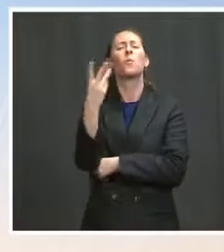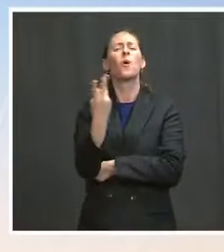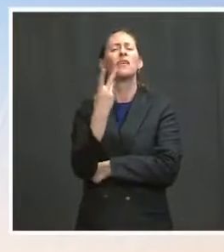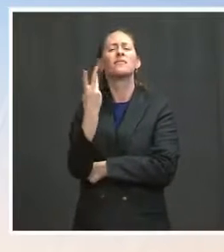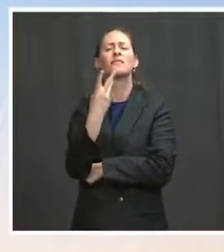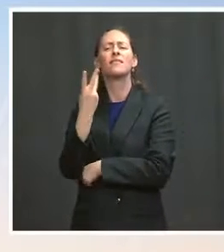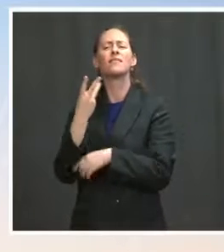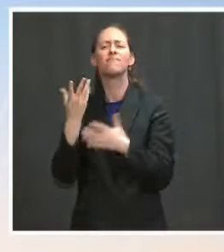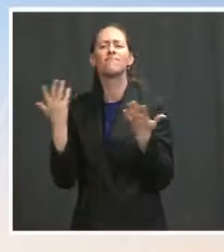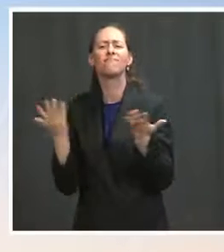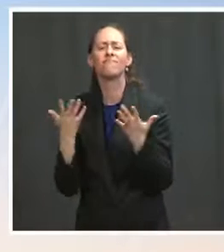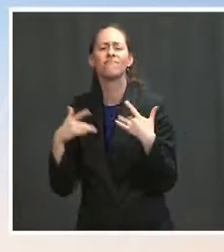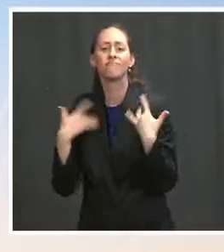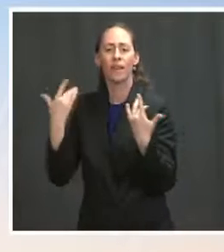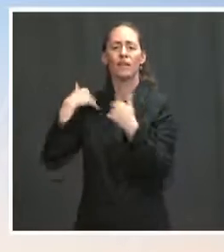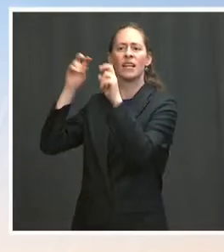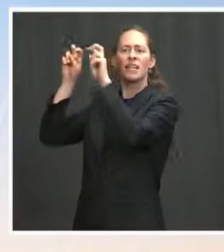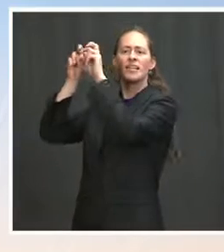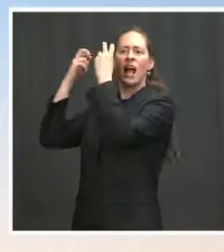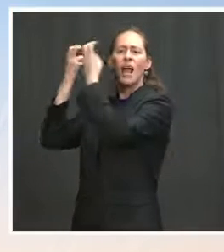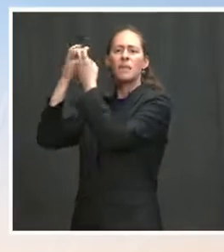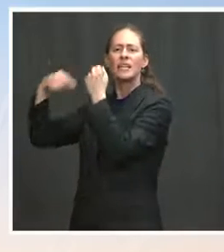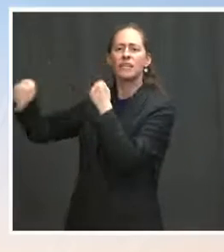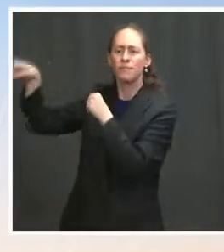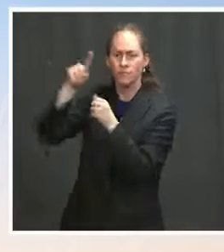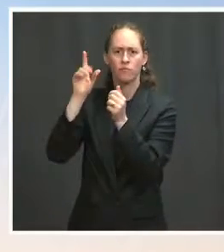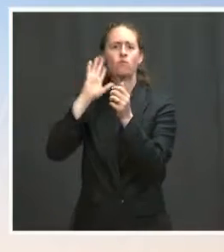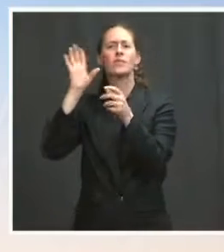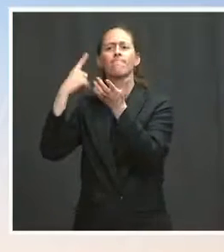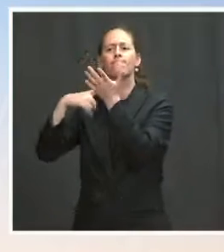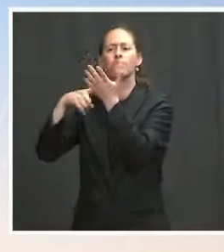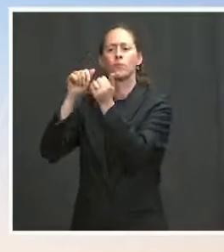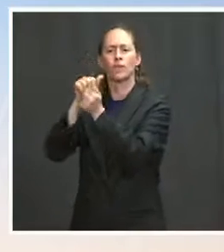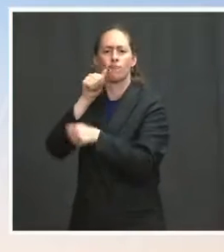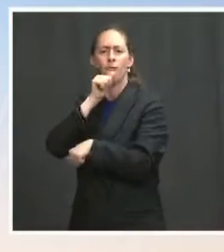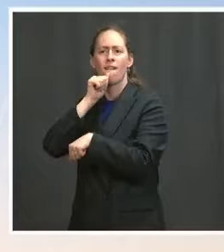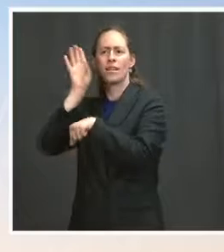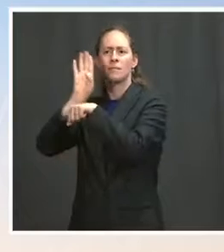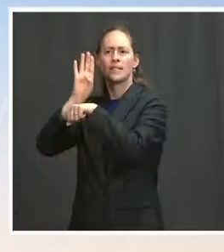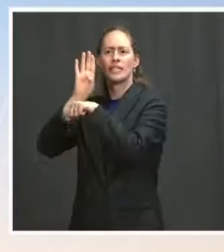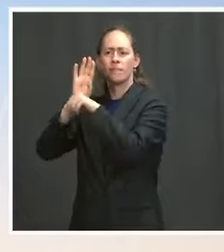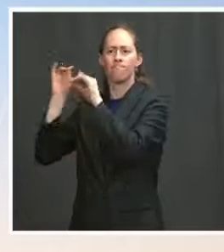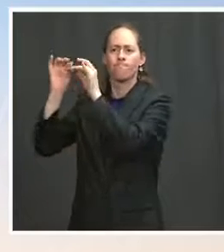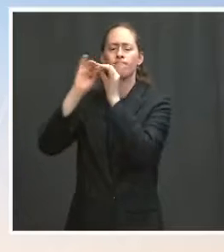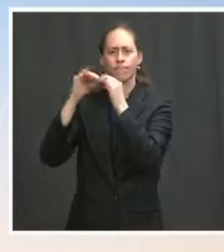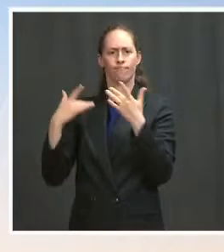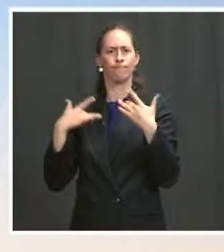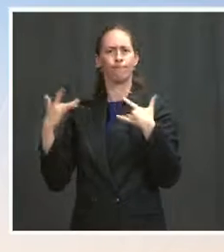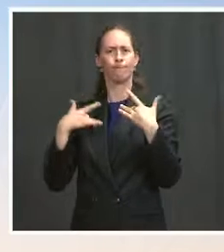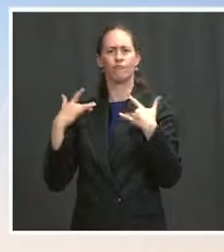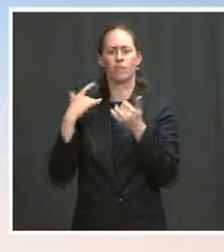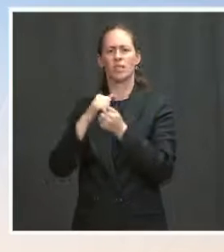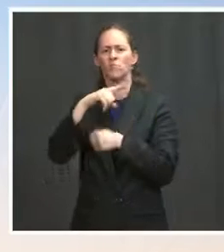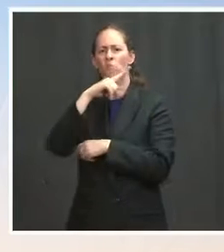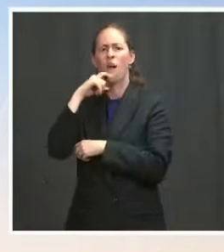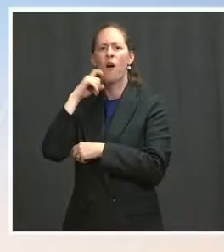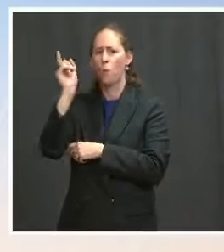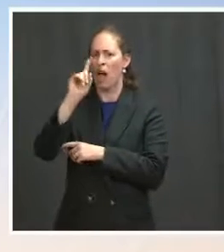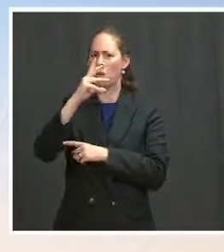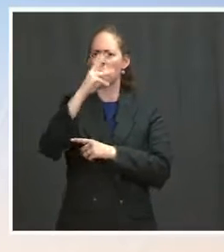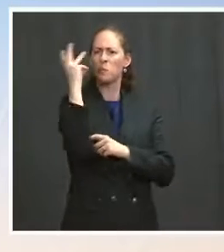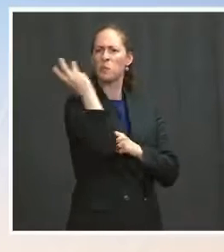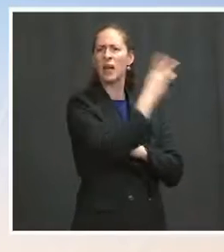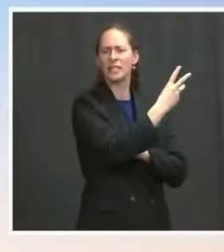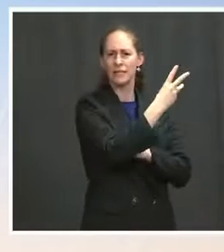and private sector partners to discuss the devastating intersection of drought, heat, and wildfires in the western United